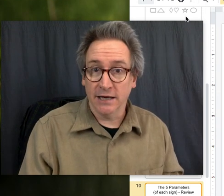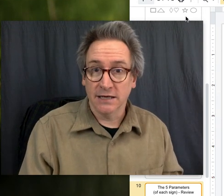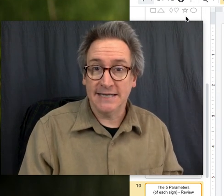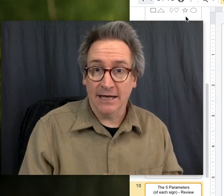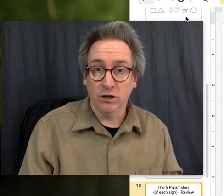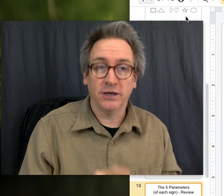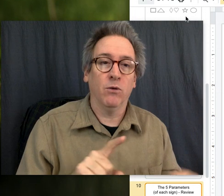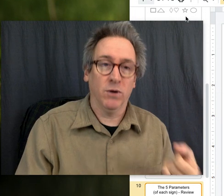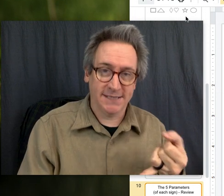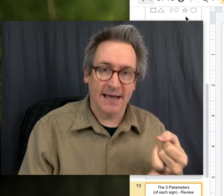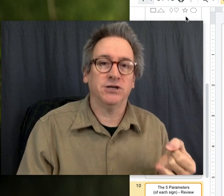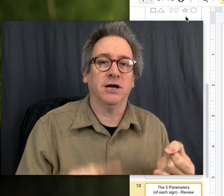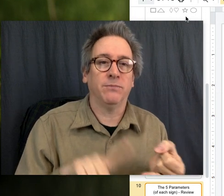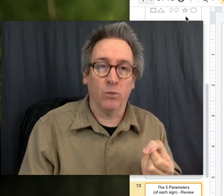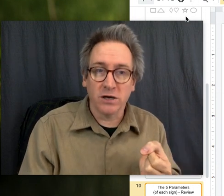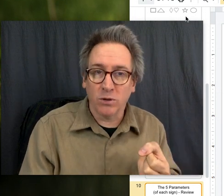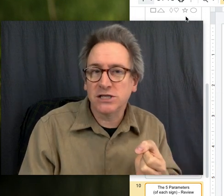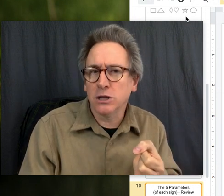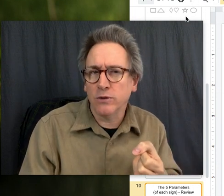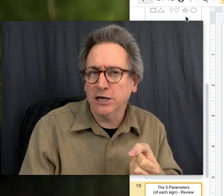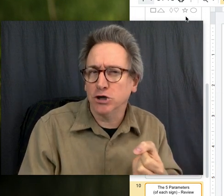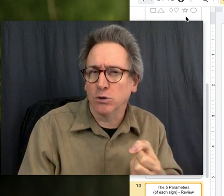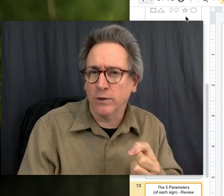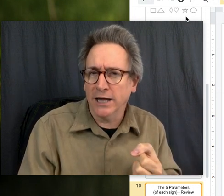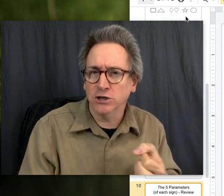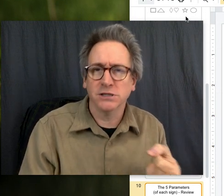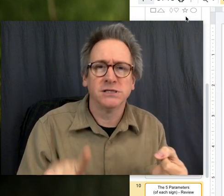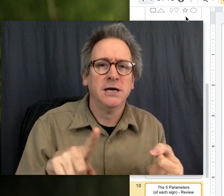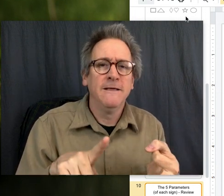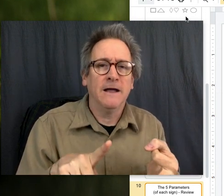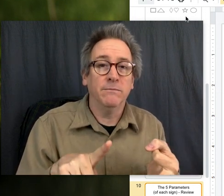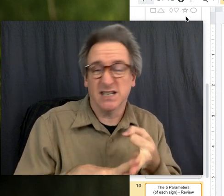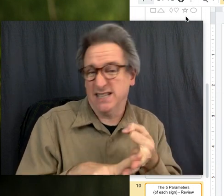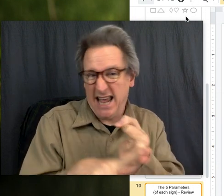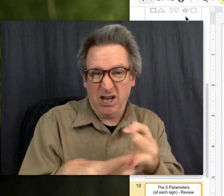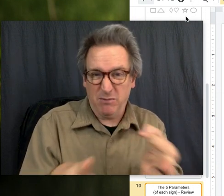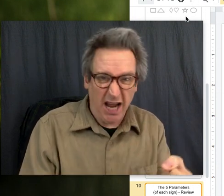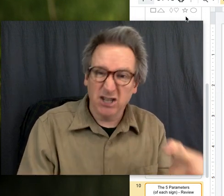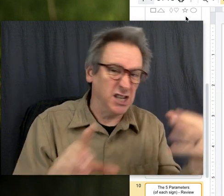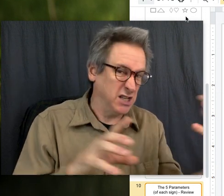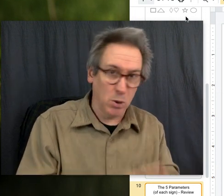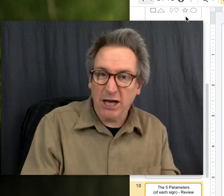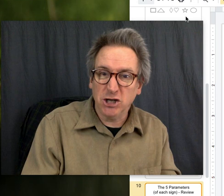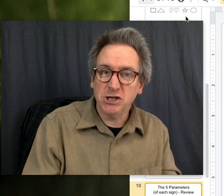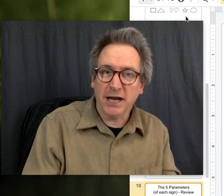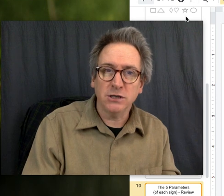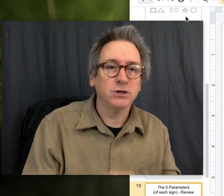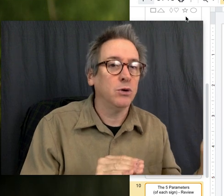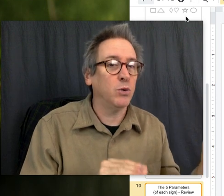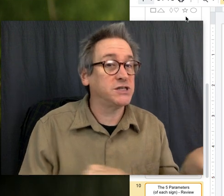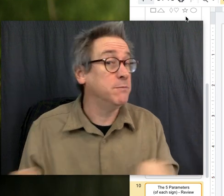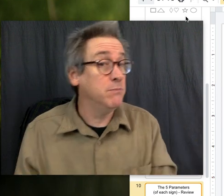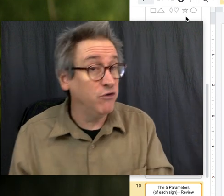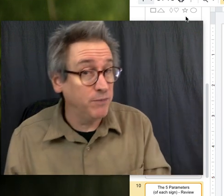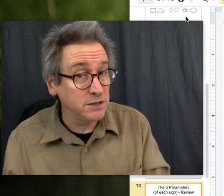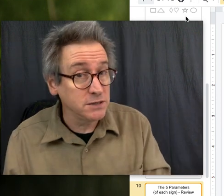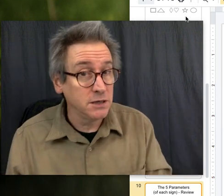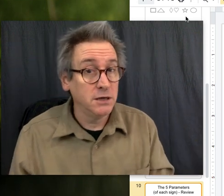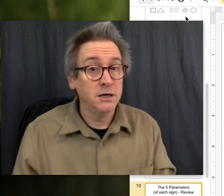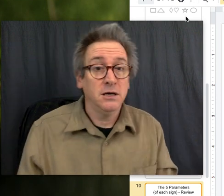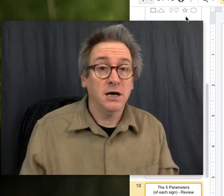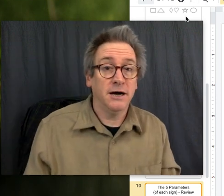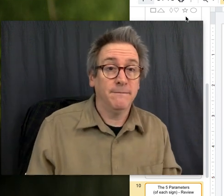sign, take a look at what's the hand shape, what's the location or locations. Does the hand shape change? Does the location change? What's the movement?